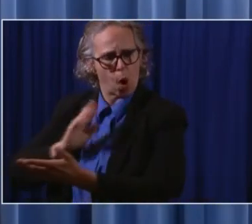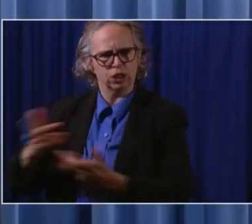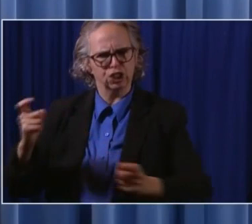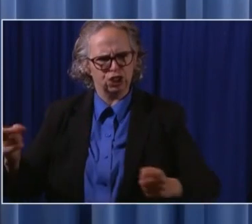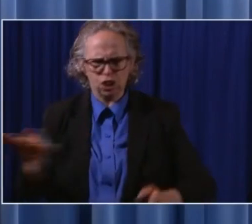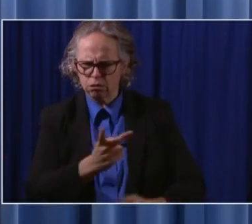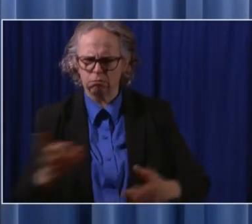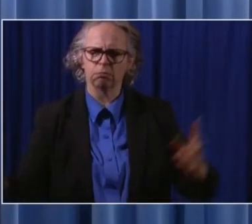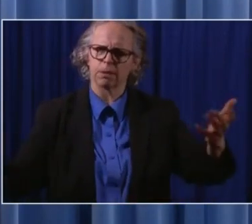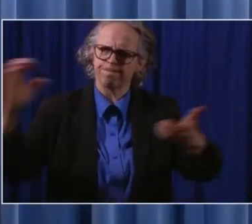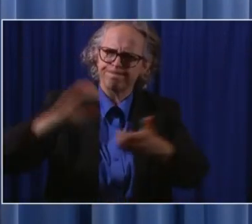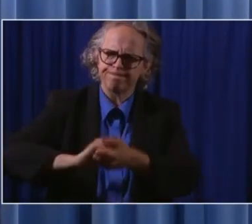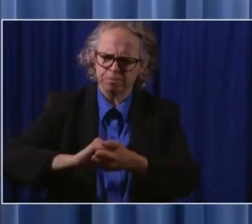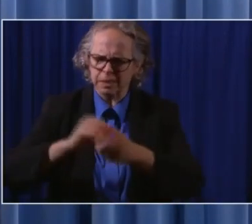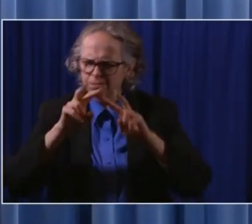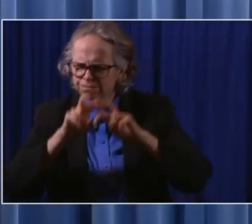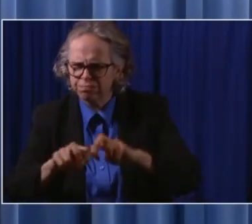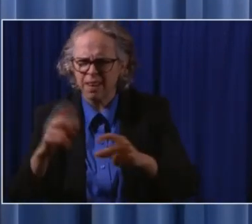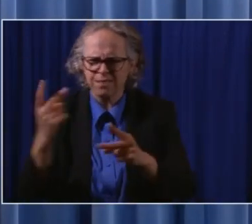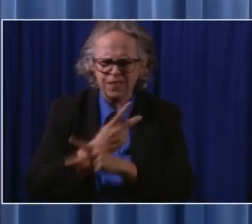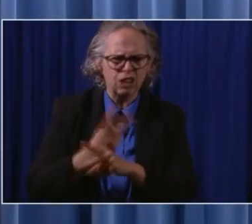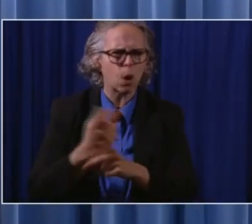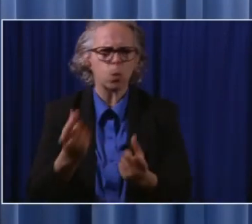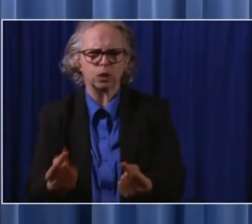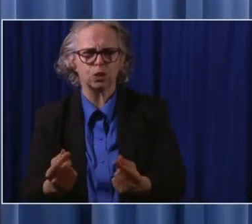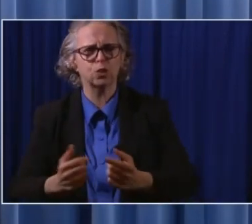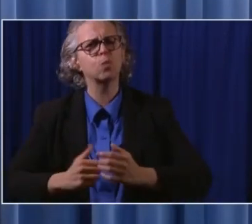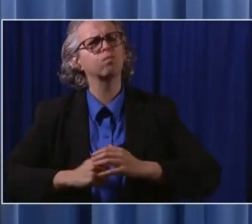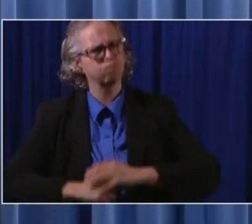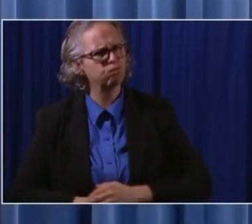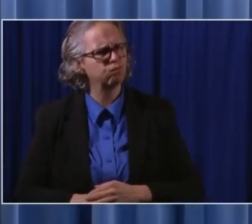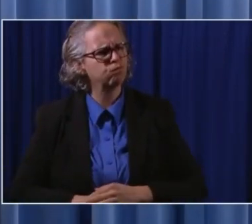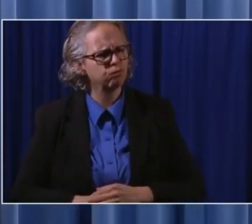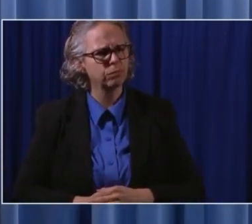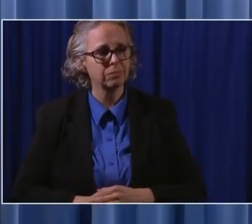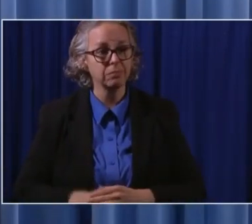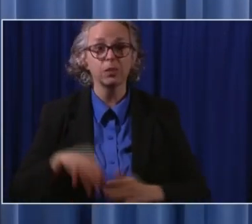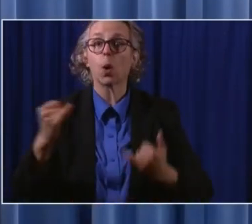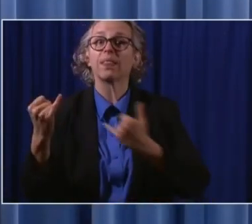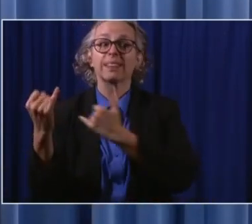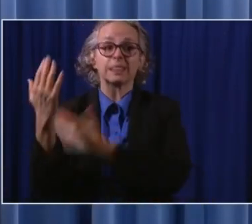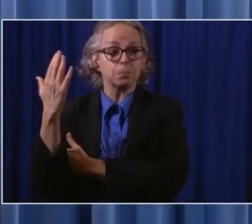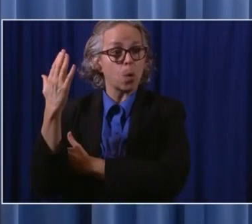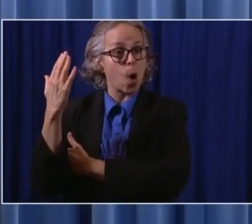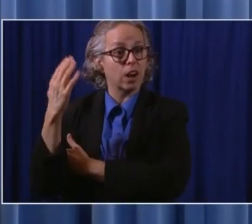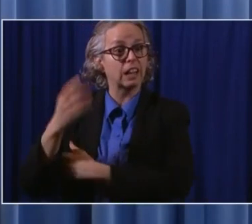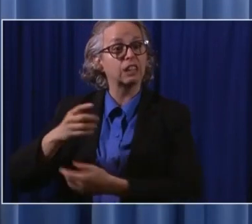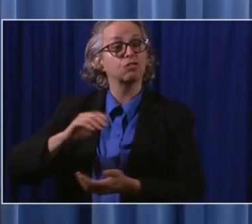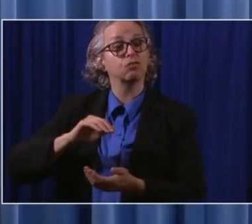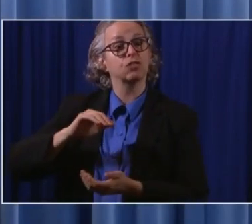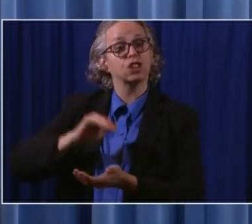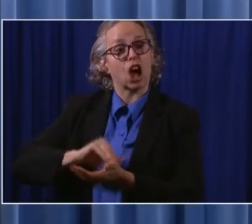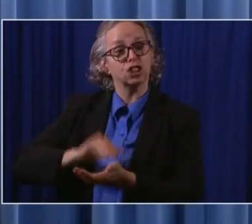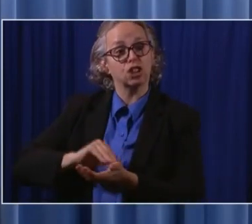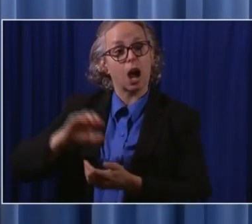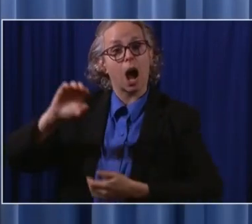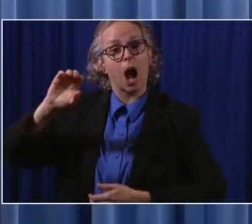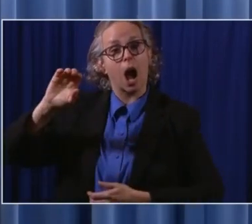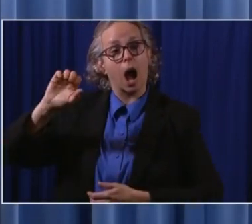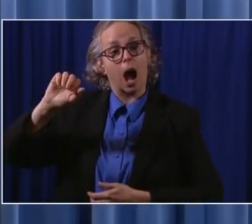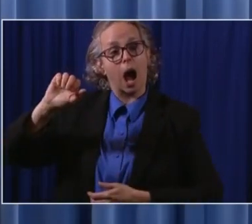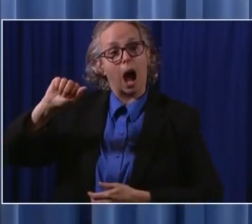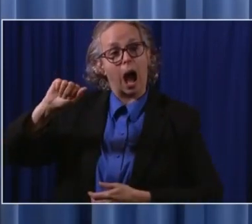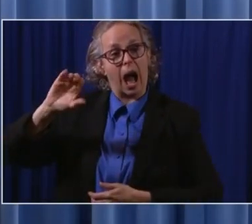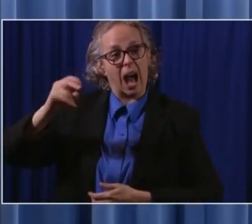is interesting that this morning Dr. Stephen Hahn, Commissioner of the Food and Drug Administration, said on the Today Show the